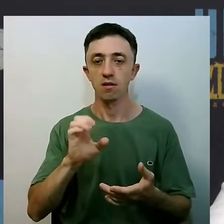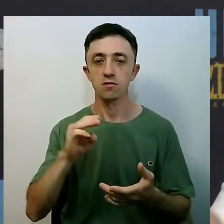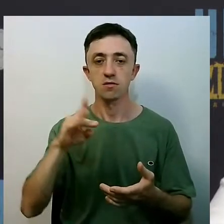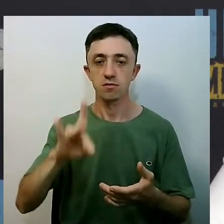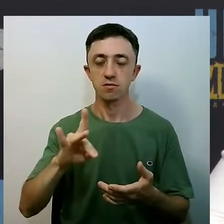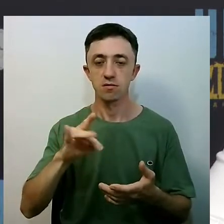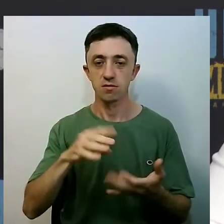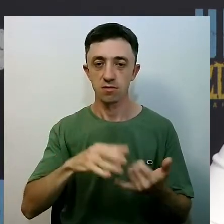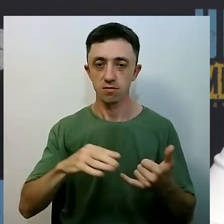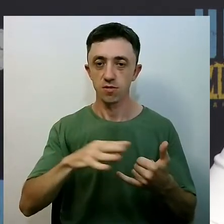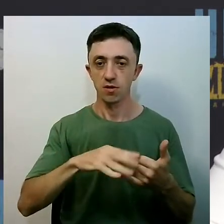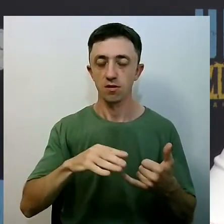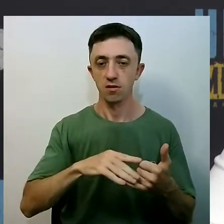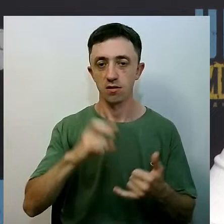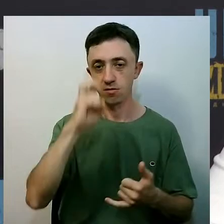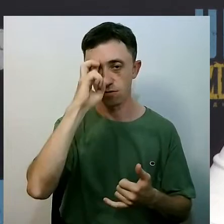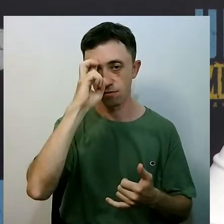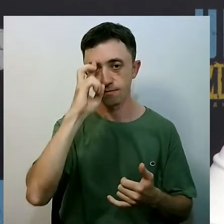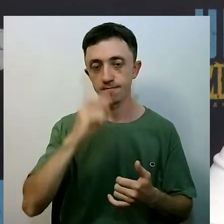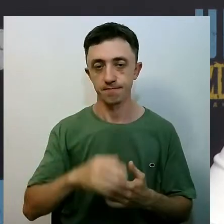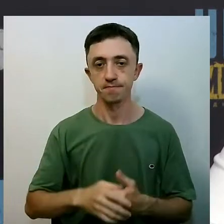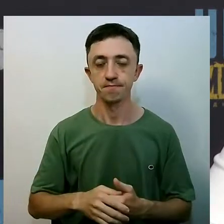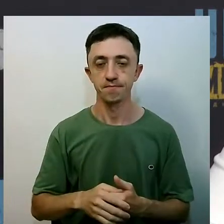the cadastre. And